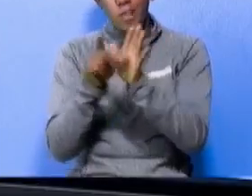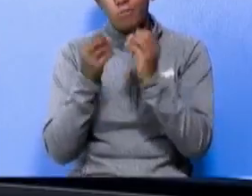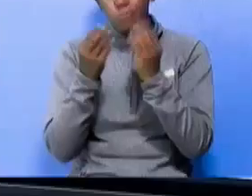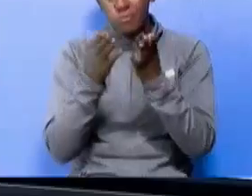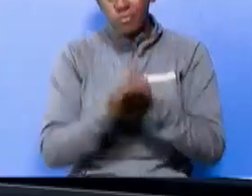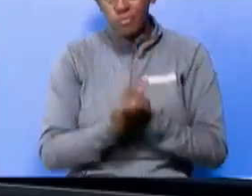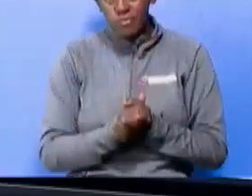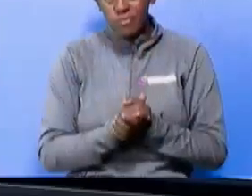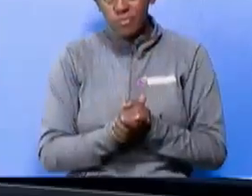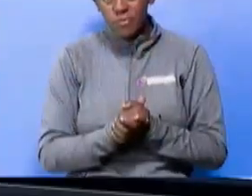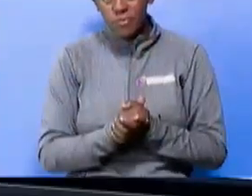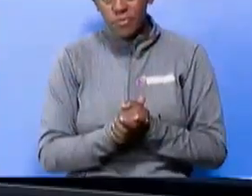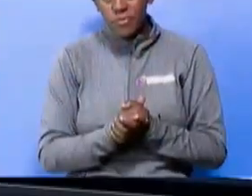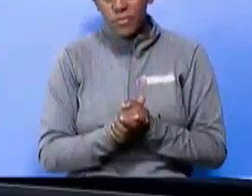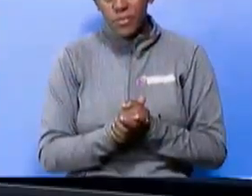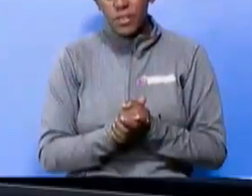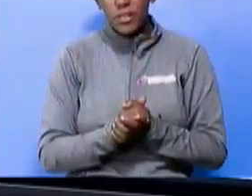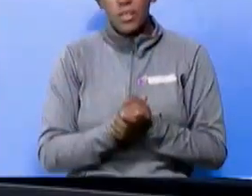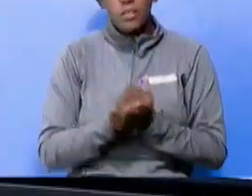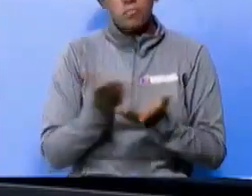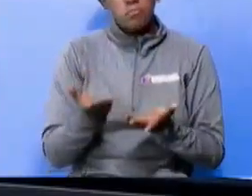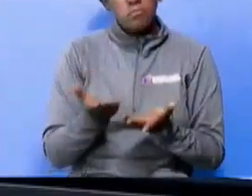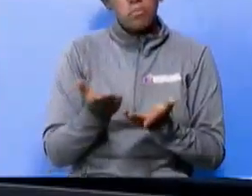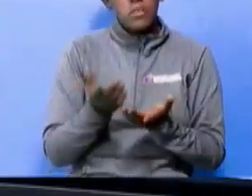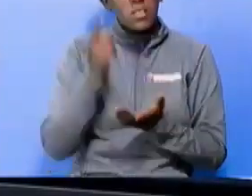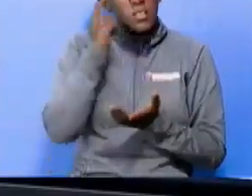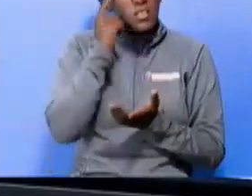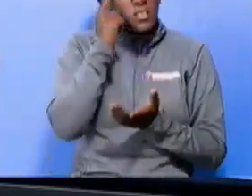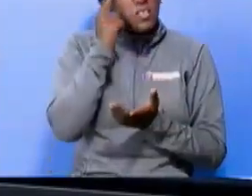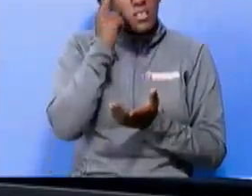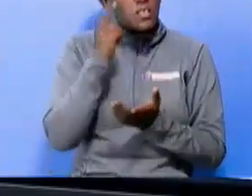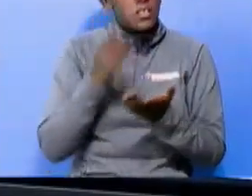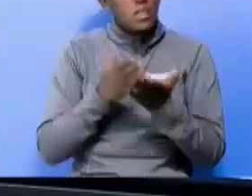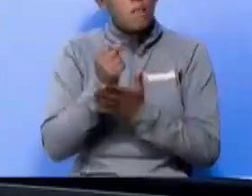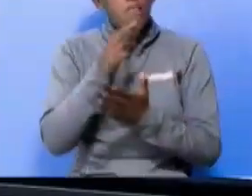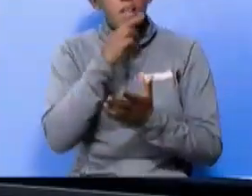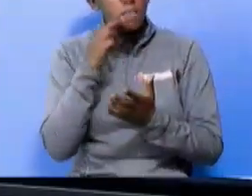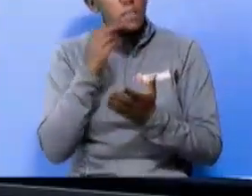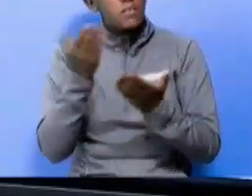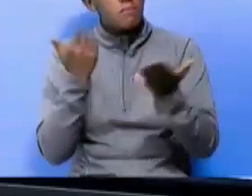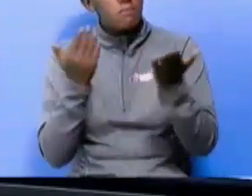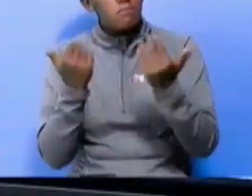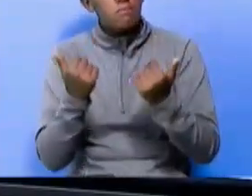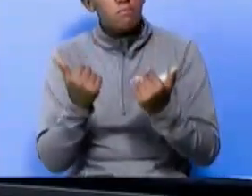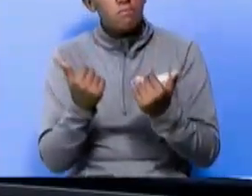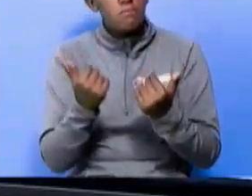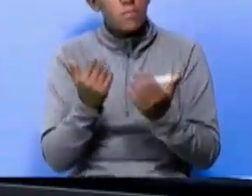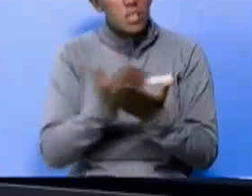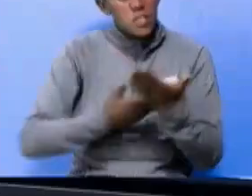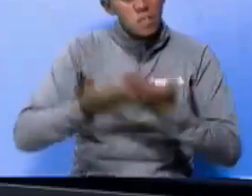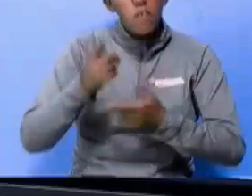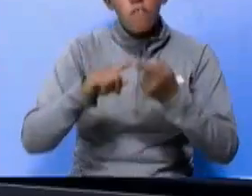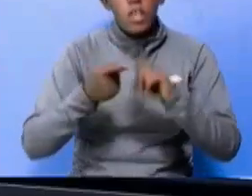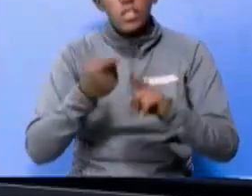students. Before that, would you mind telling me some of the verbs? Yeah, share to your